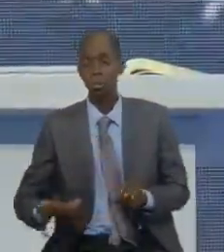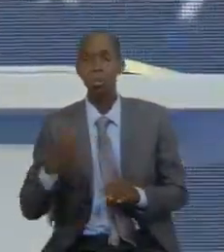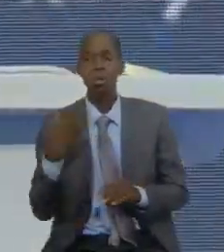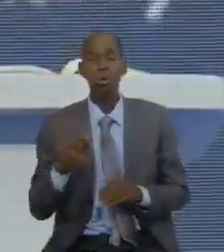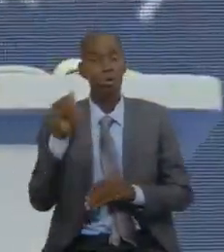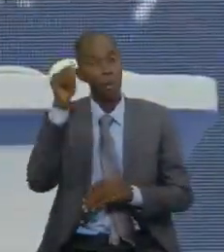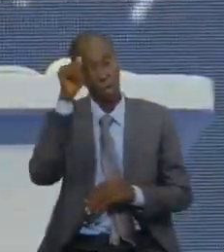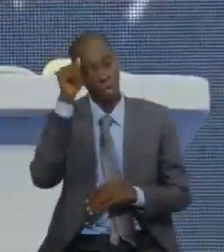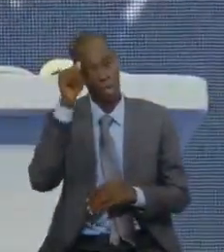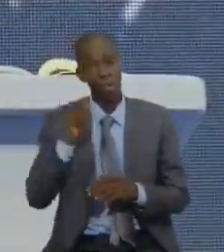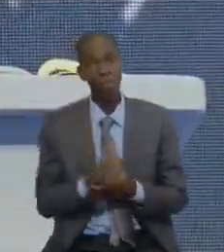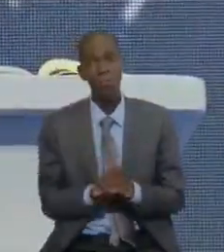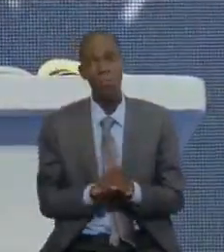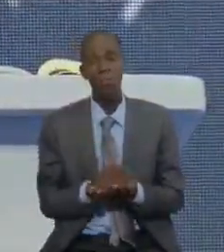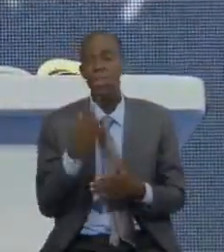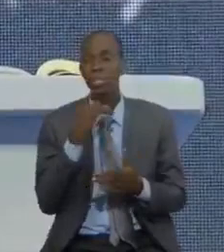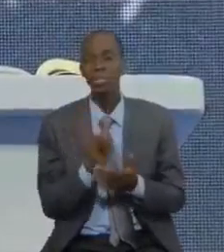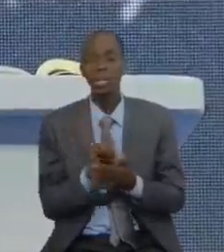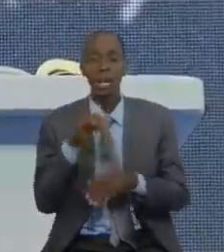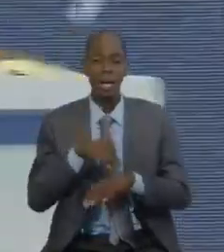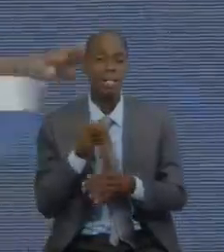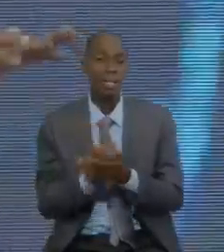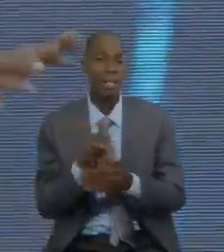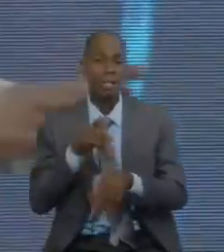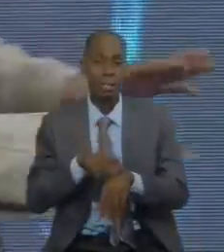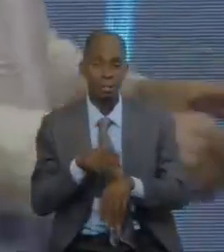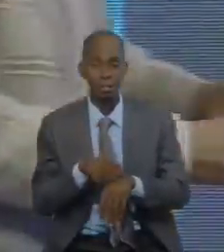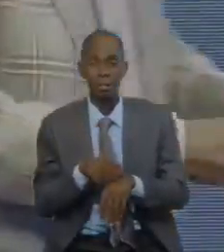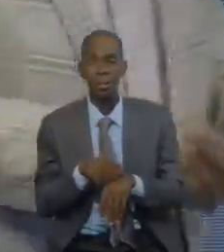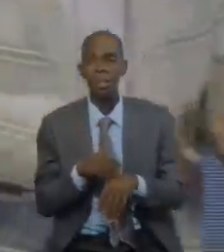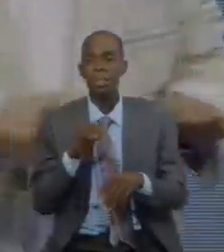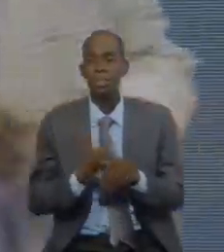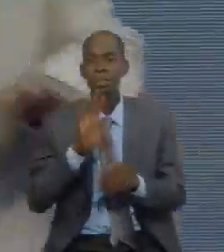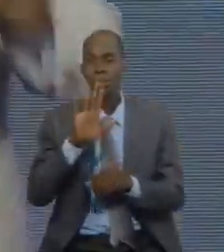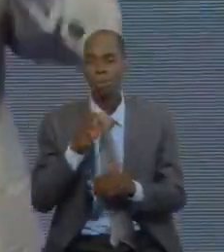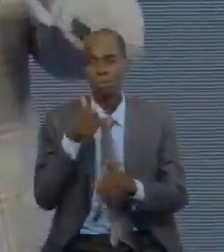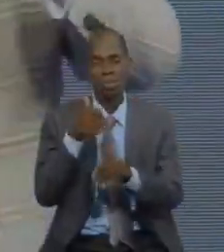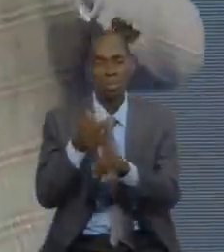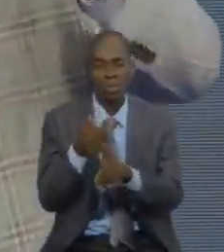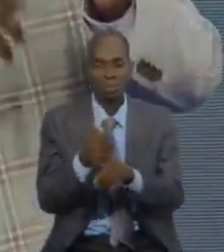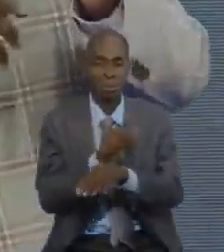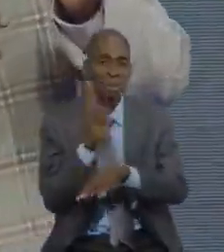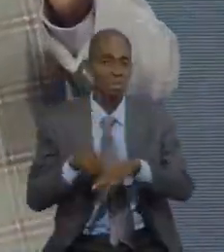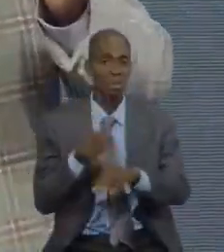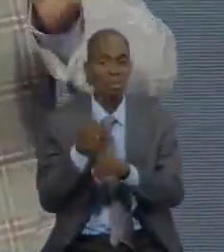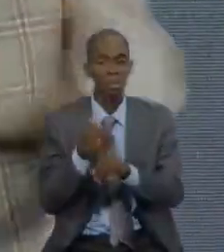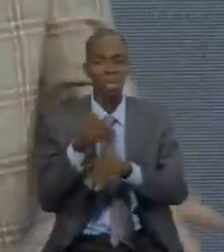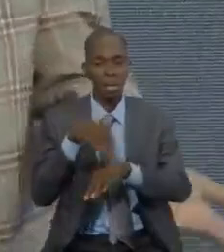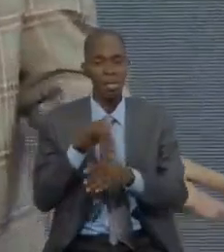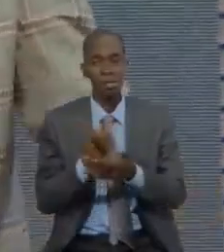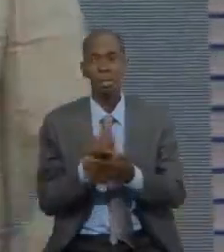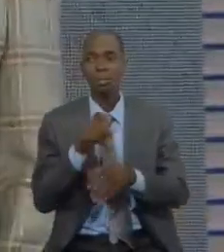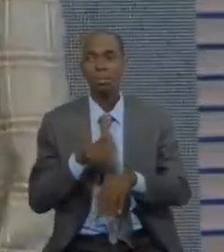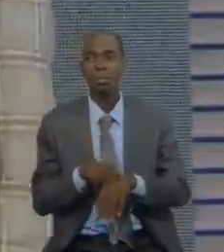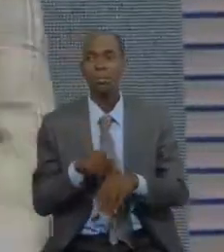it said at that time, in your natural self, at that time, in